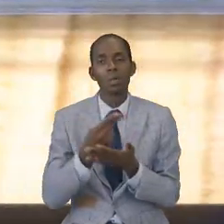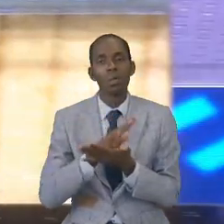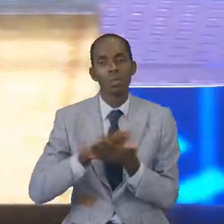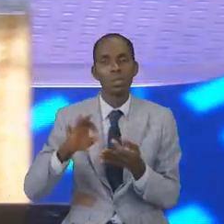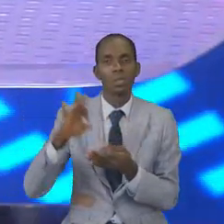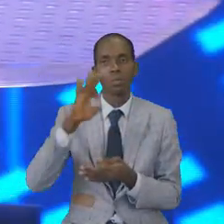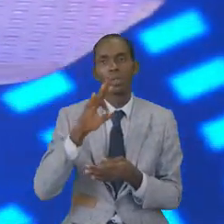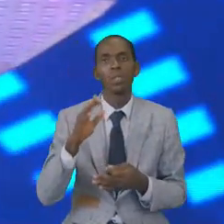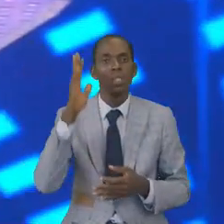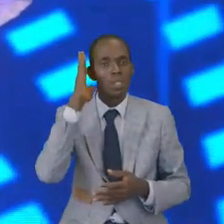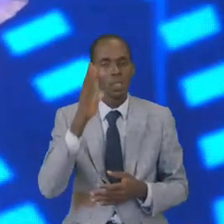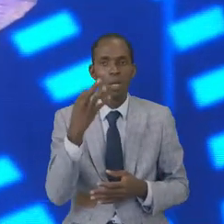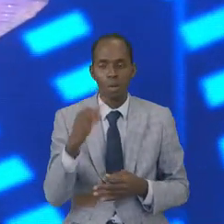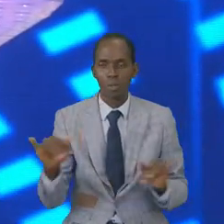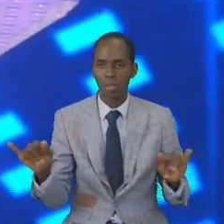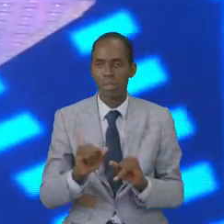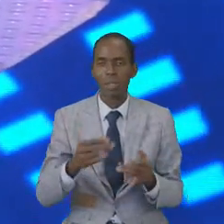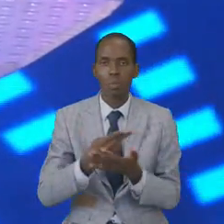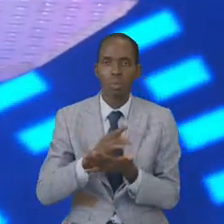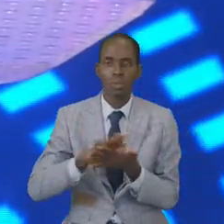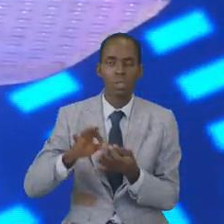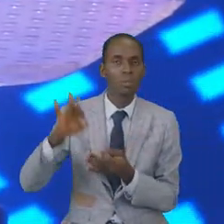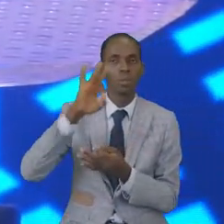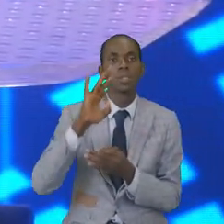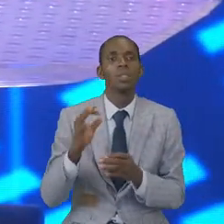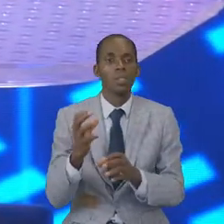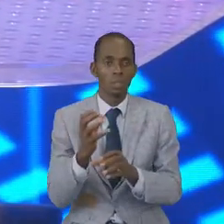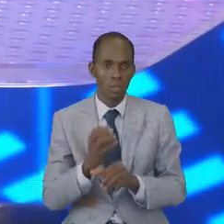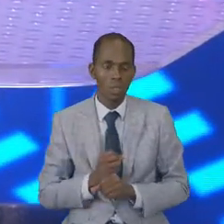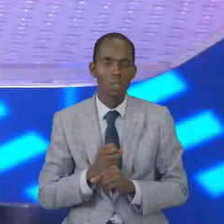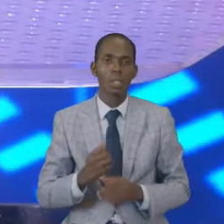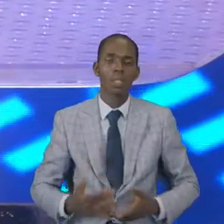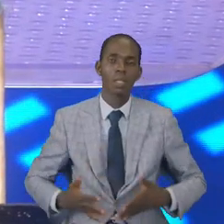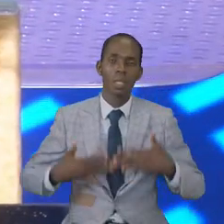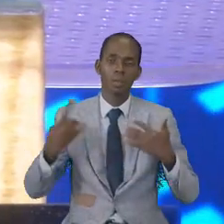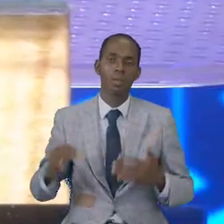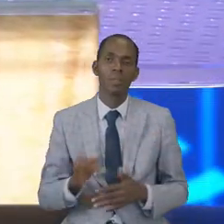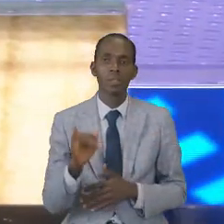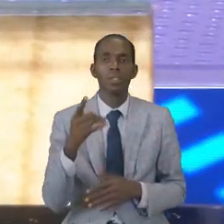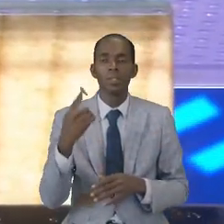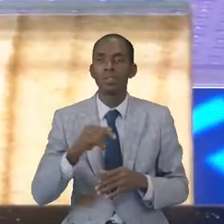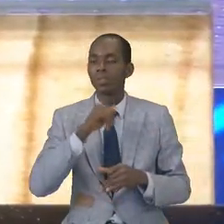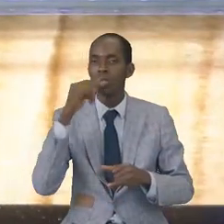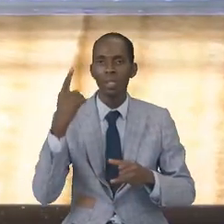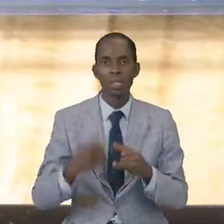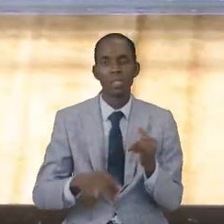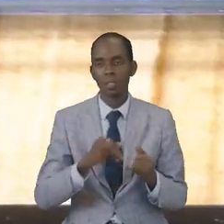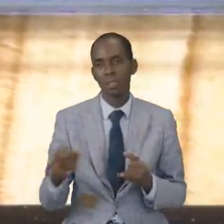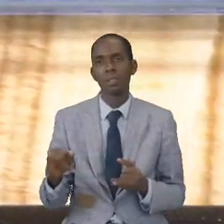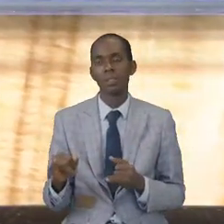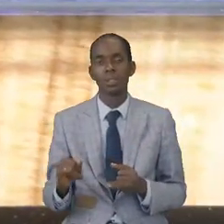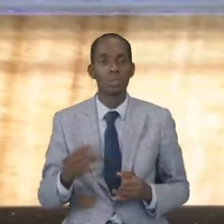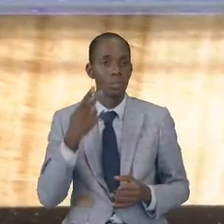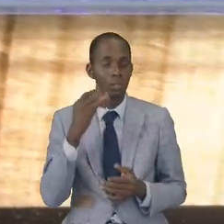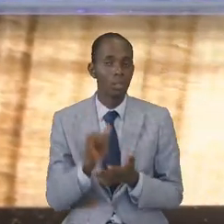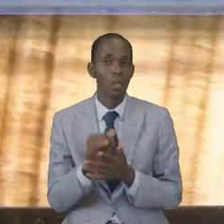shall of the Spirit reap life everlasting. The endless everlasting there is the